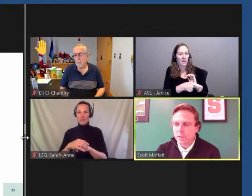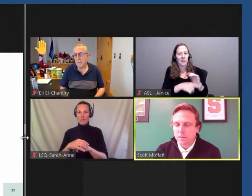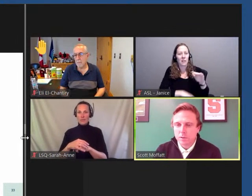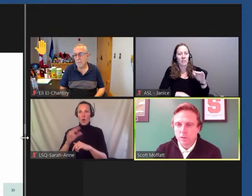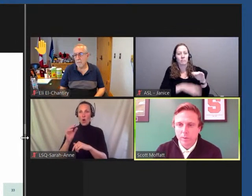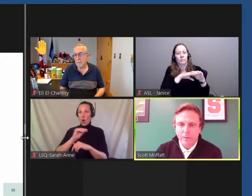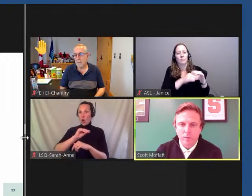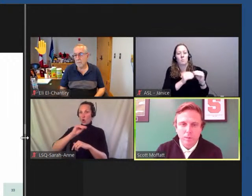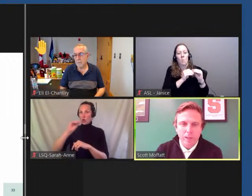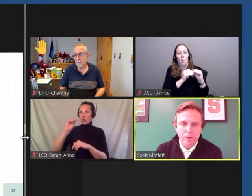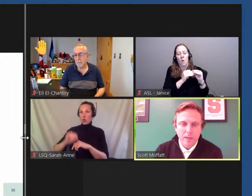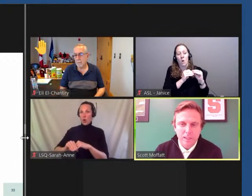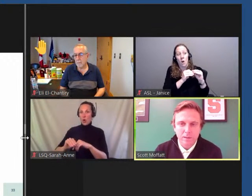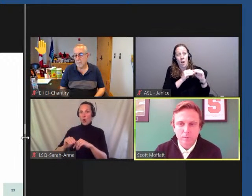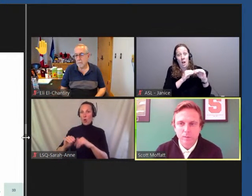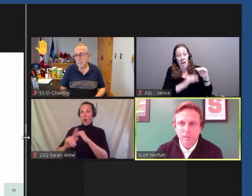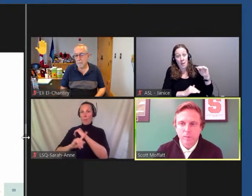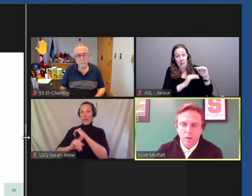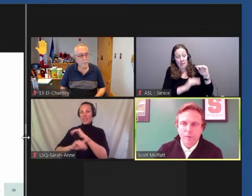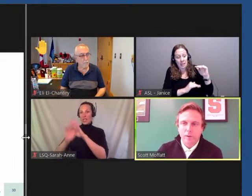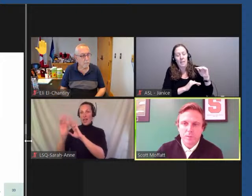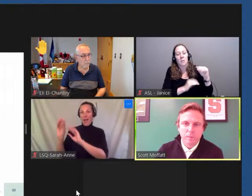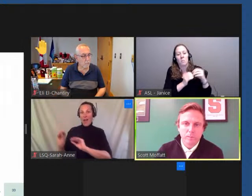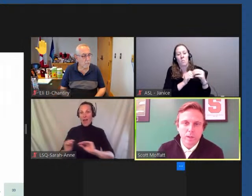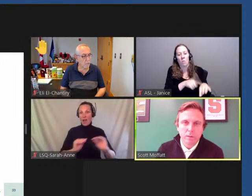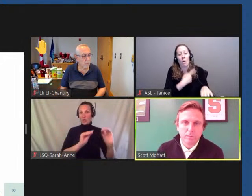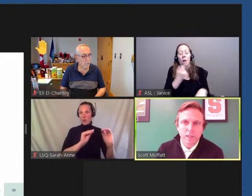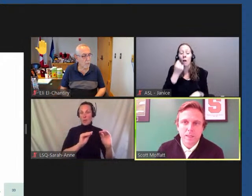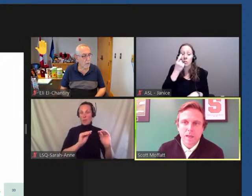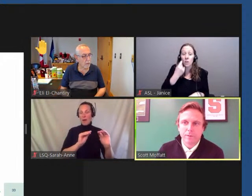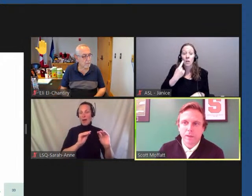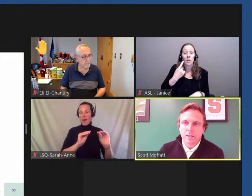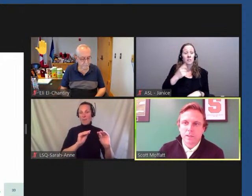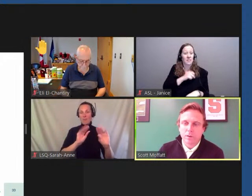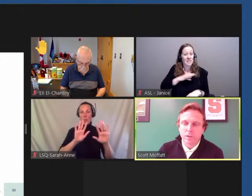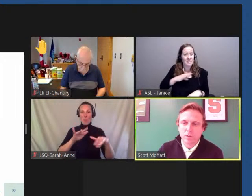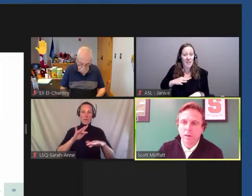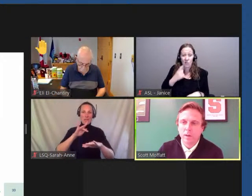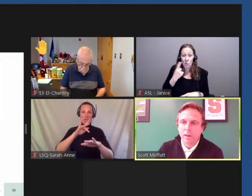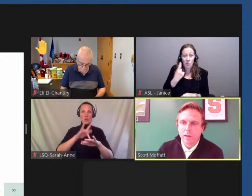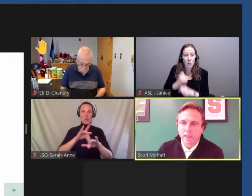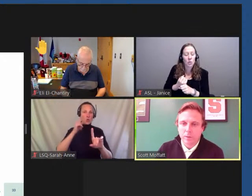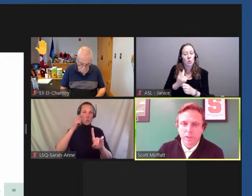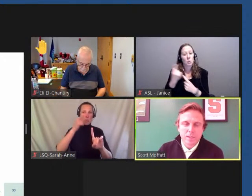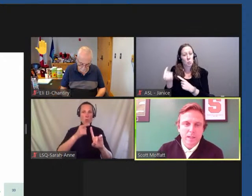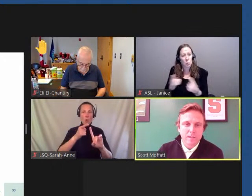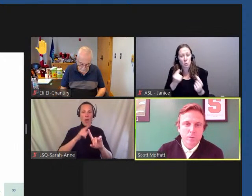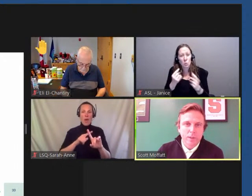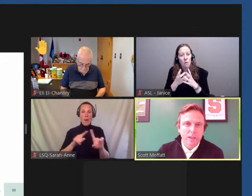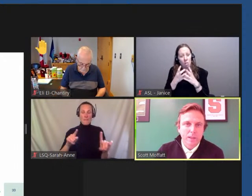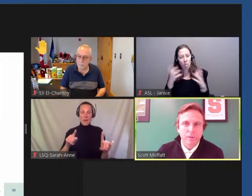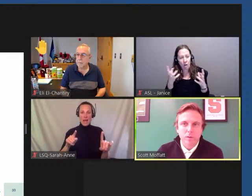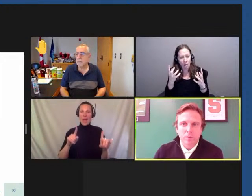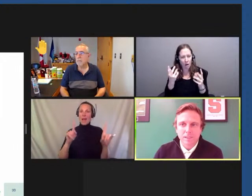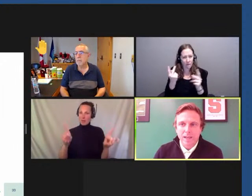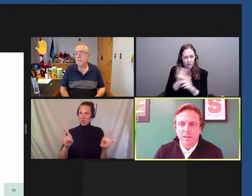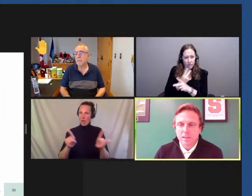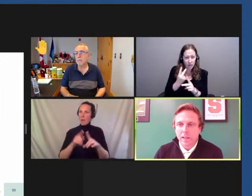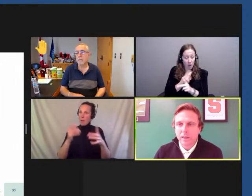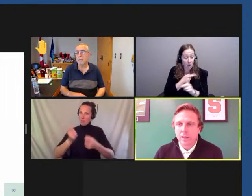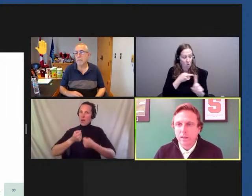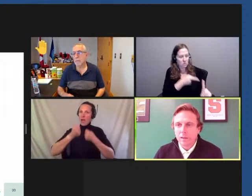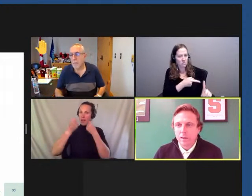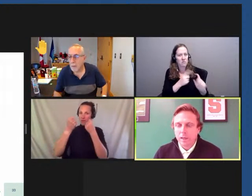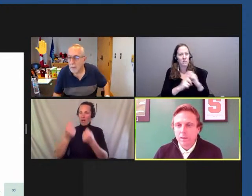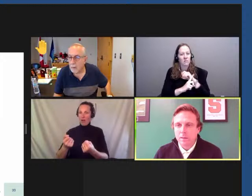But certainly we have a better idea. A lot of effort has been put in by staff the last year or so to get a really good sense of where that landfill stands